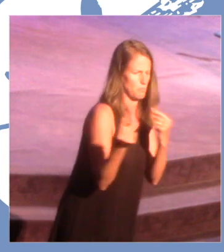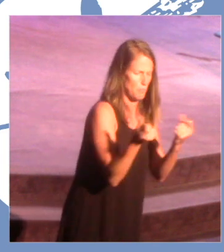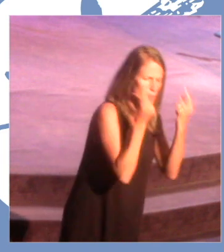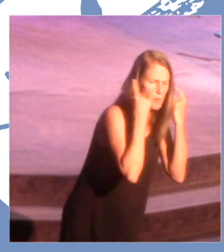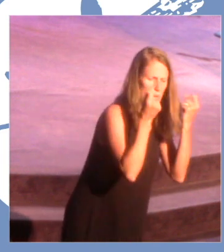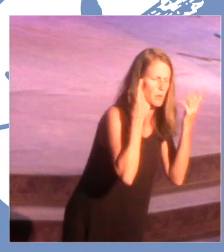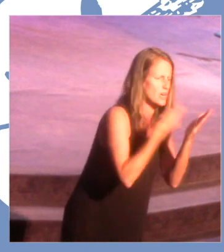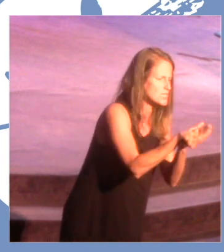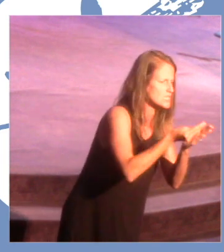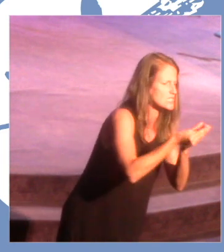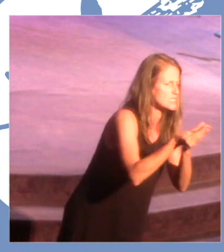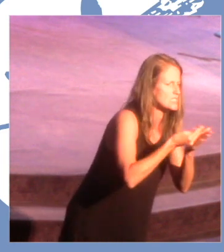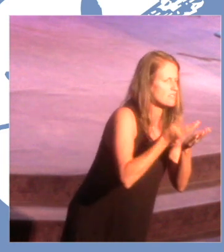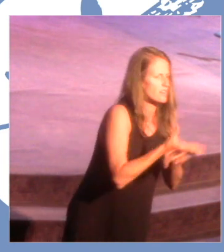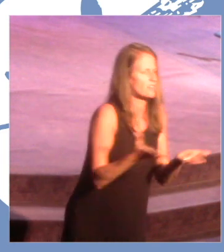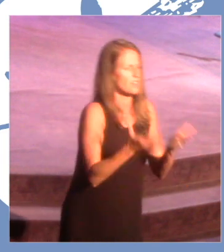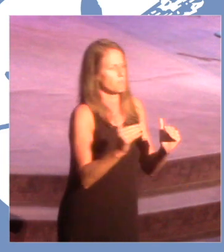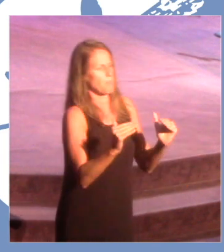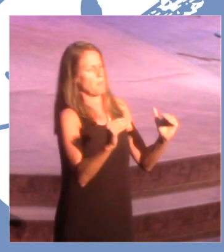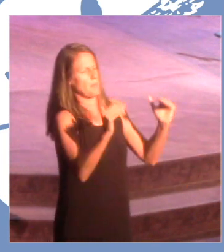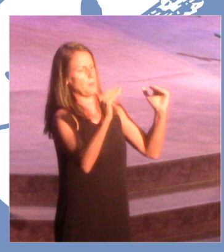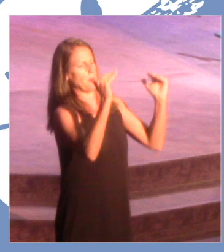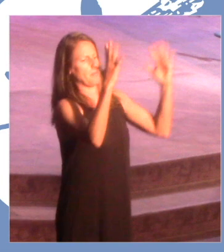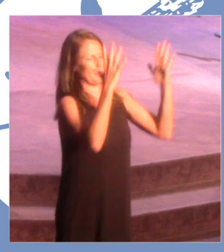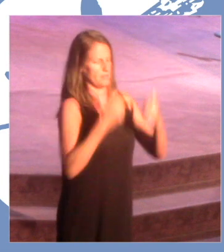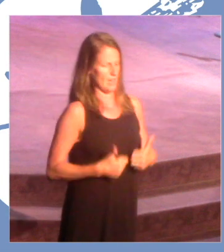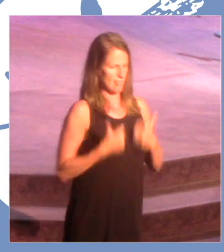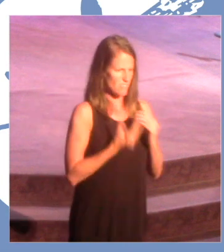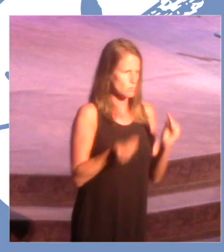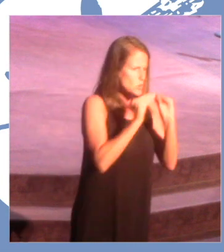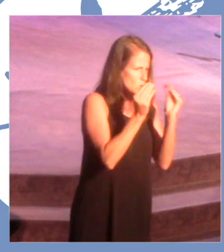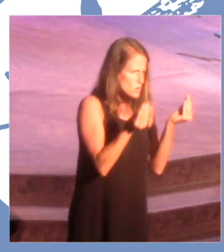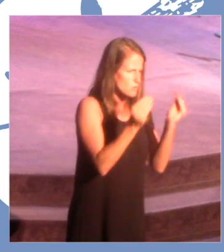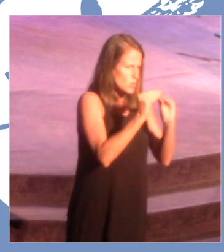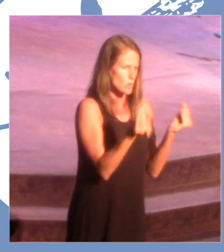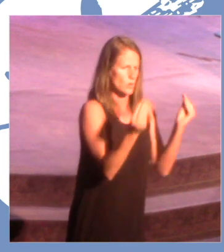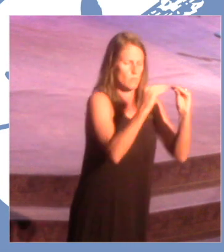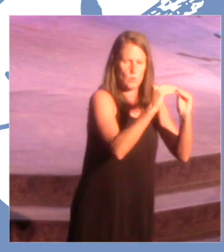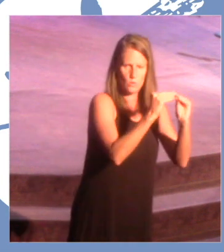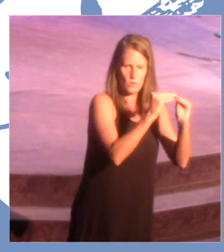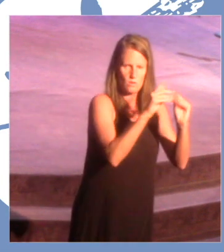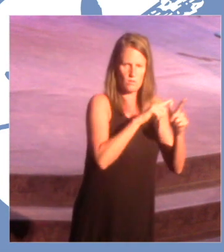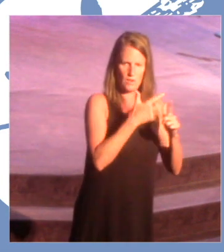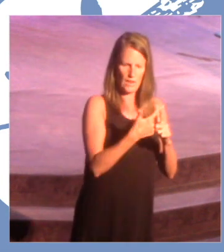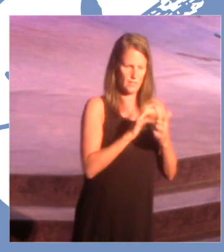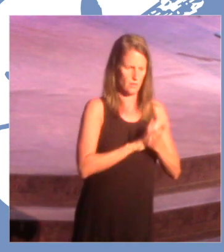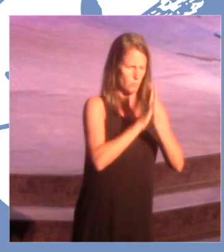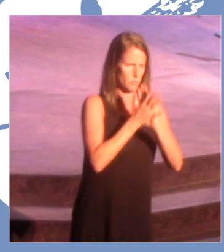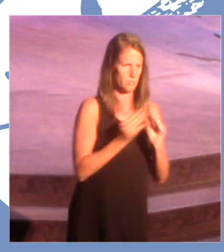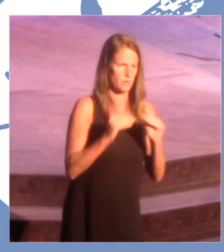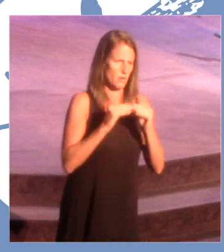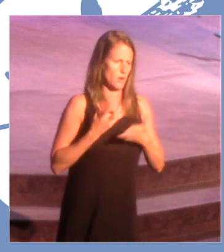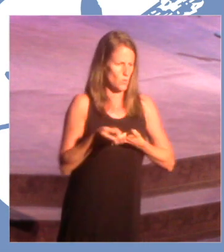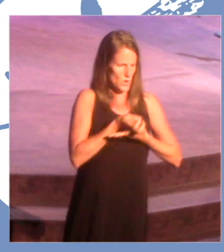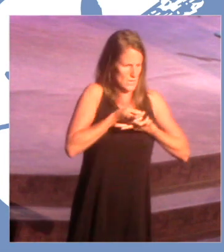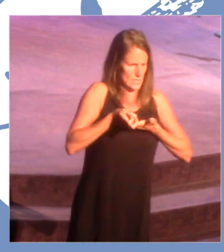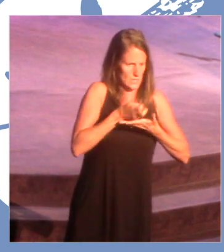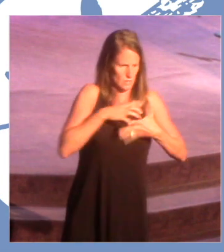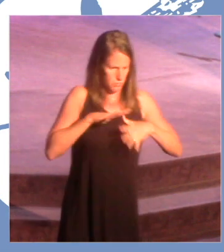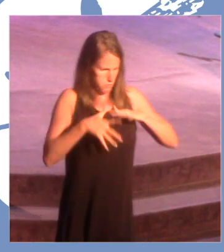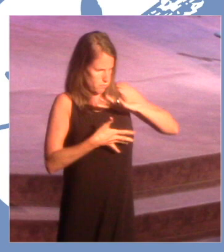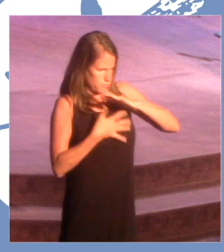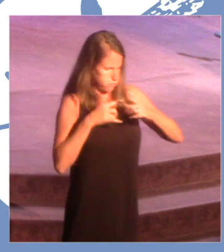shopping, materialism, careerism, a life of more, which in turn makes us even more restless, and the